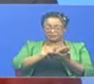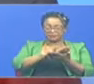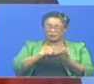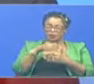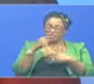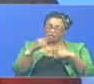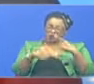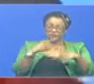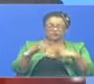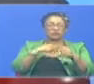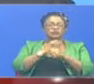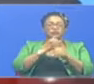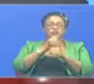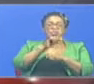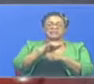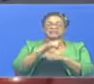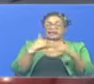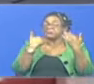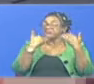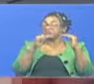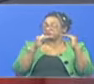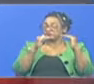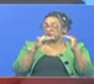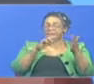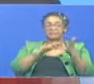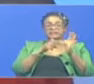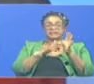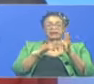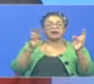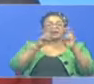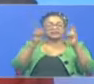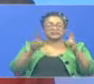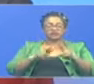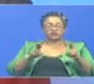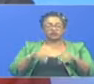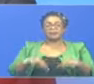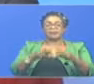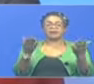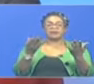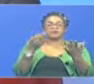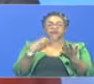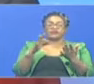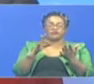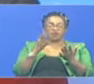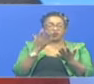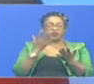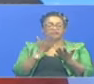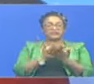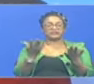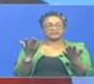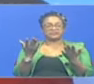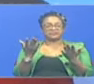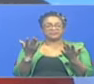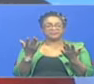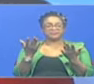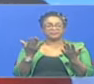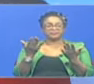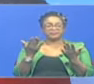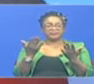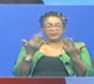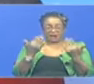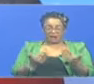Our only limitation is the international supply line for these commodities. Fortunately, now we have